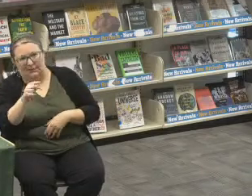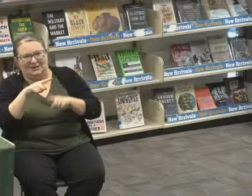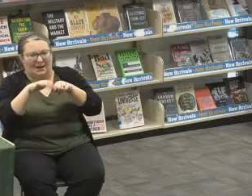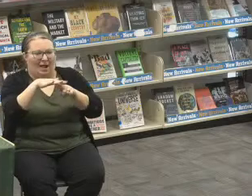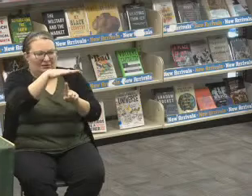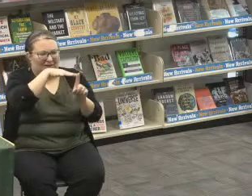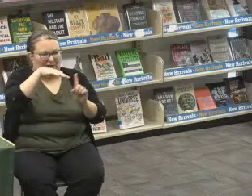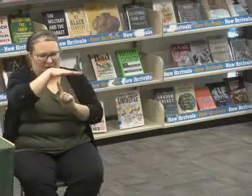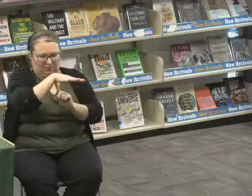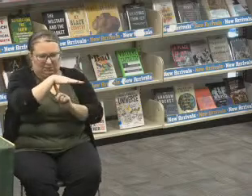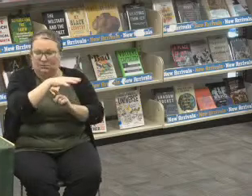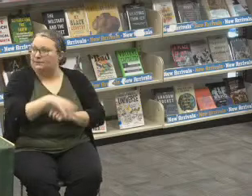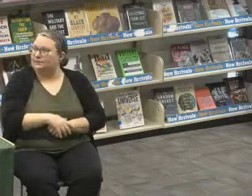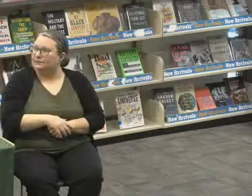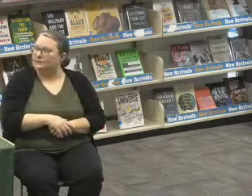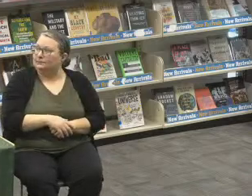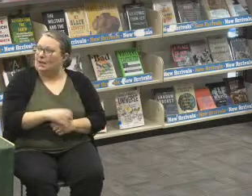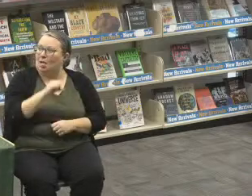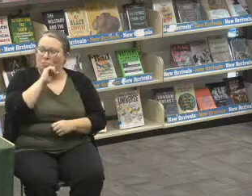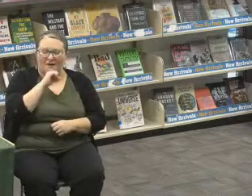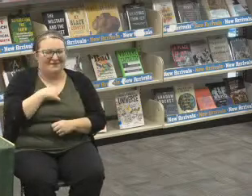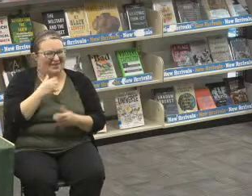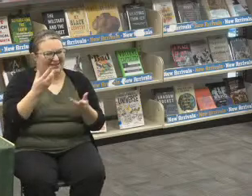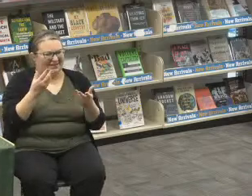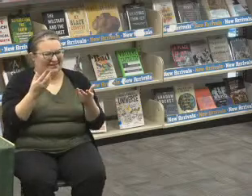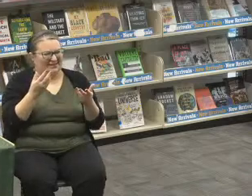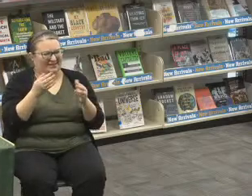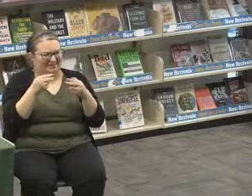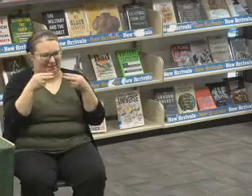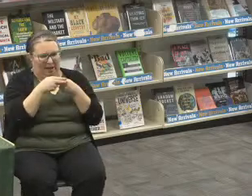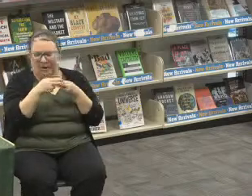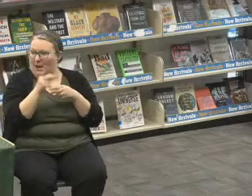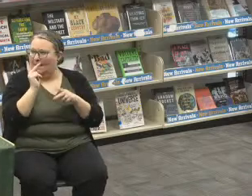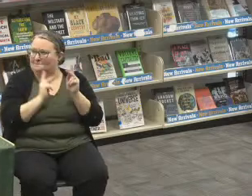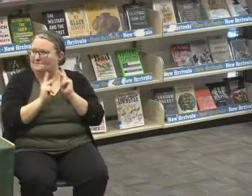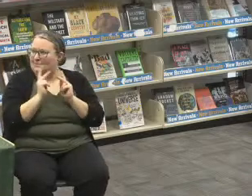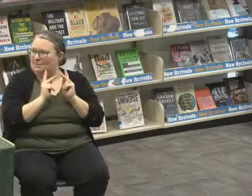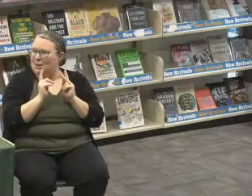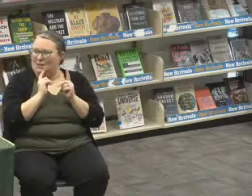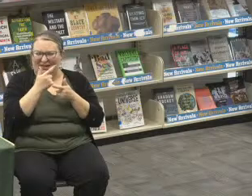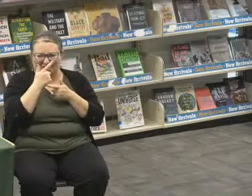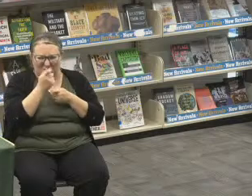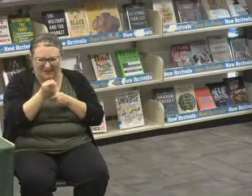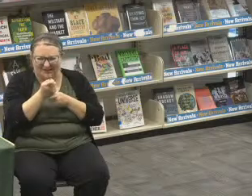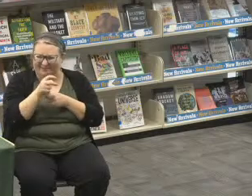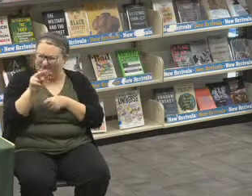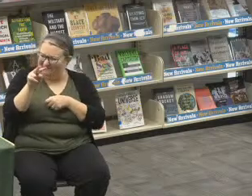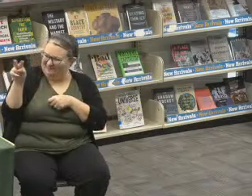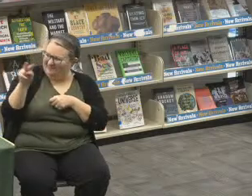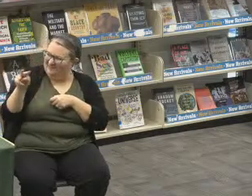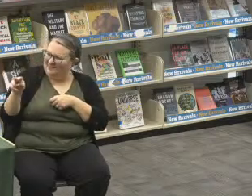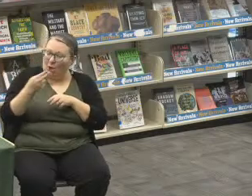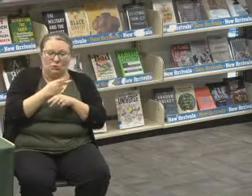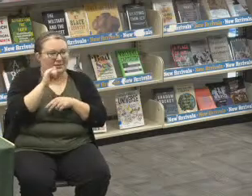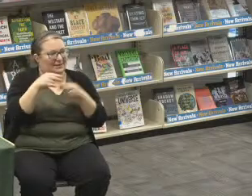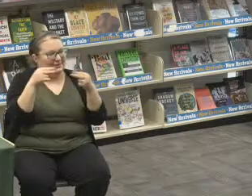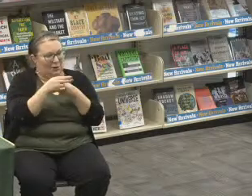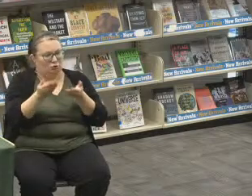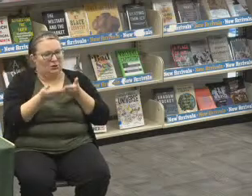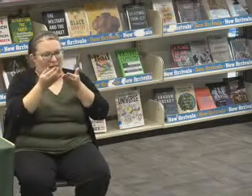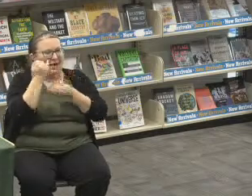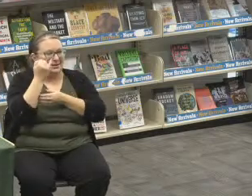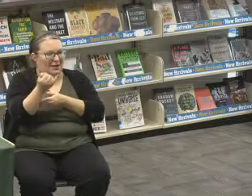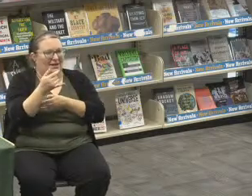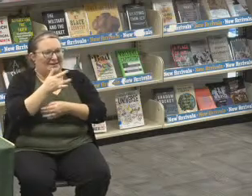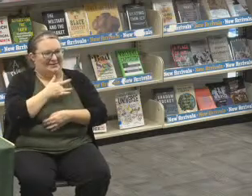All right, I love this slide because people always get really interested in it. I'm gonna use this slide to introduce the idea